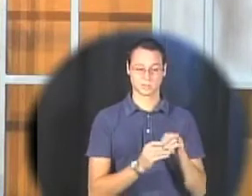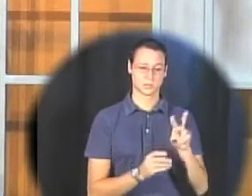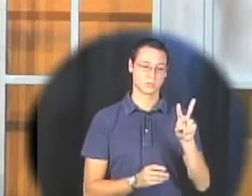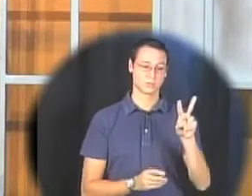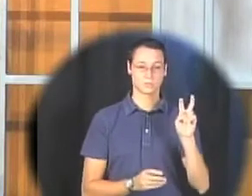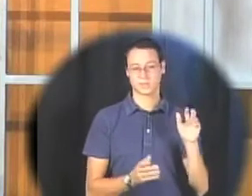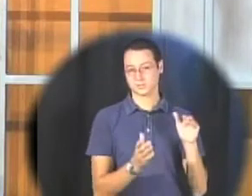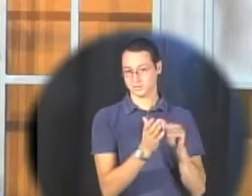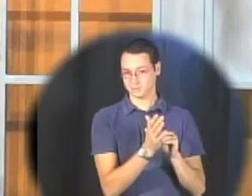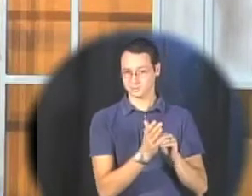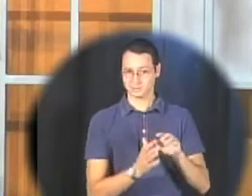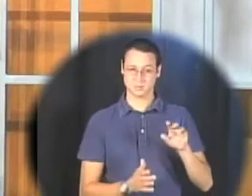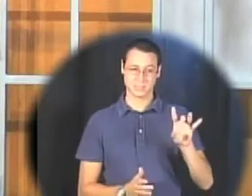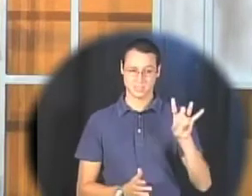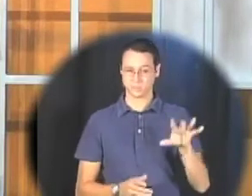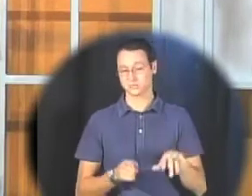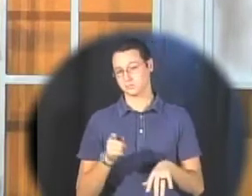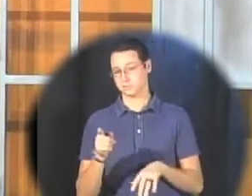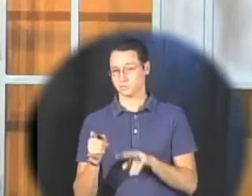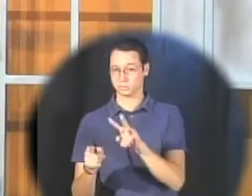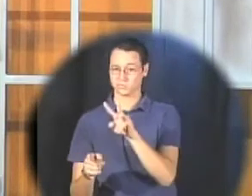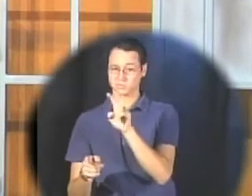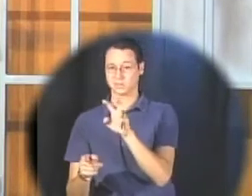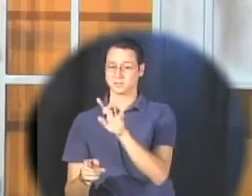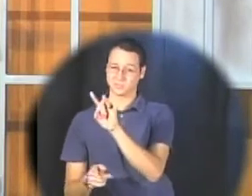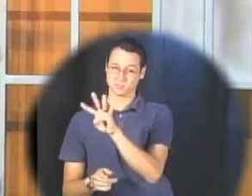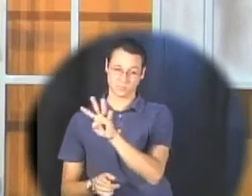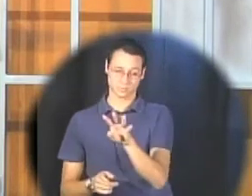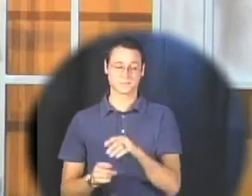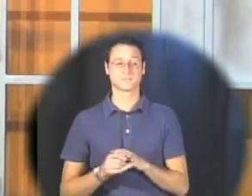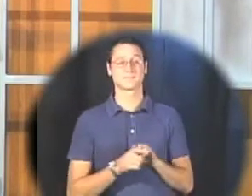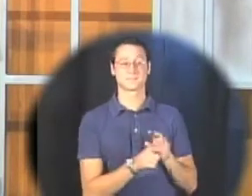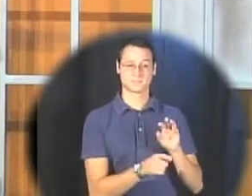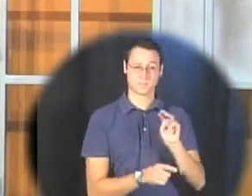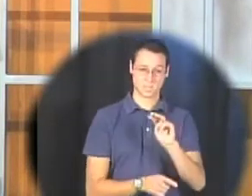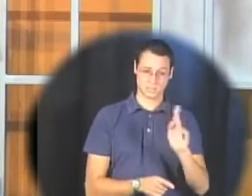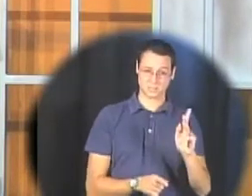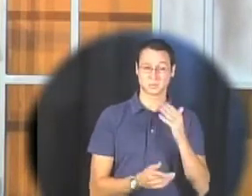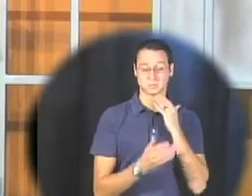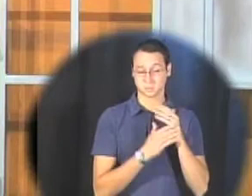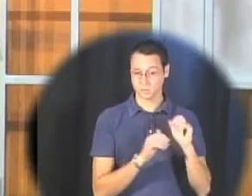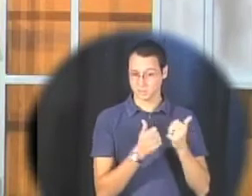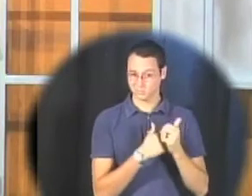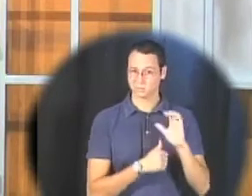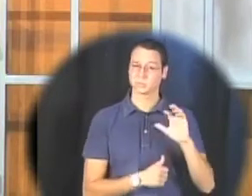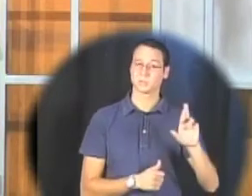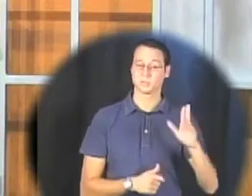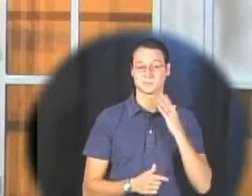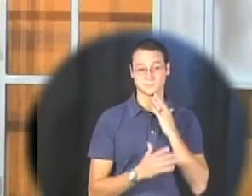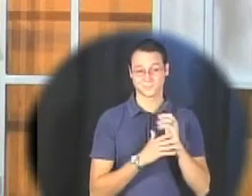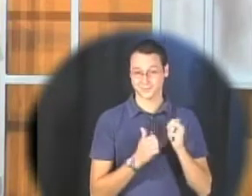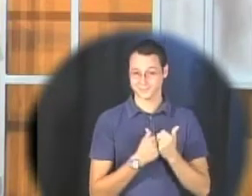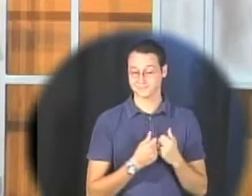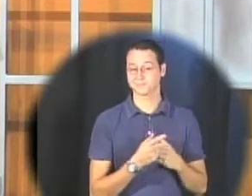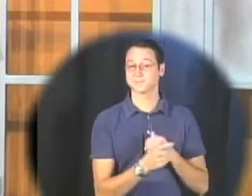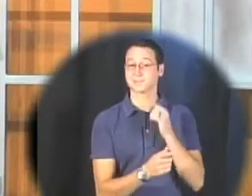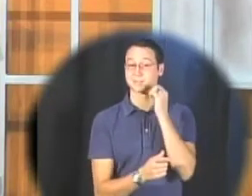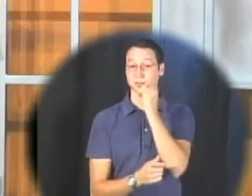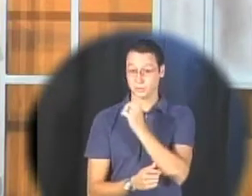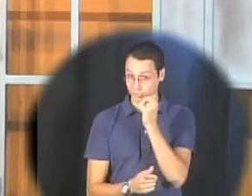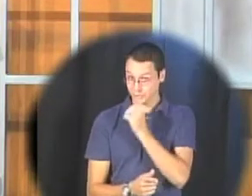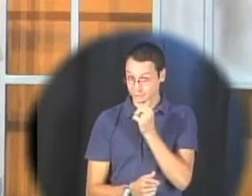2,833 to 2,504. Strong games from Matt Kaiser with 201 and Chris Rowland with 195. The girls' team had scores